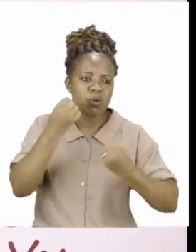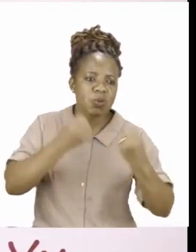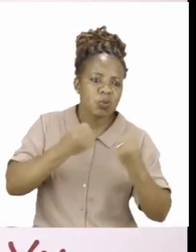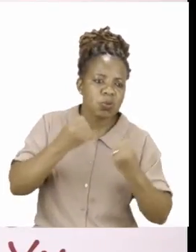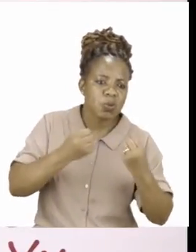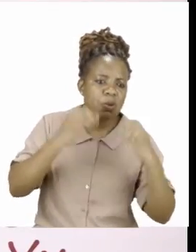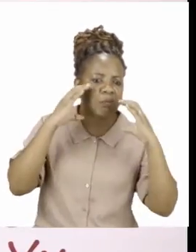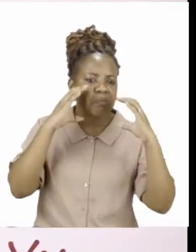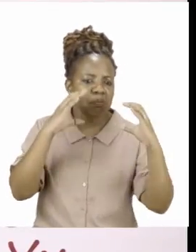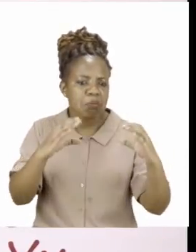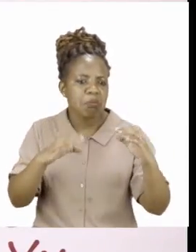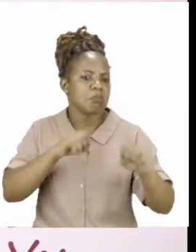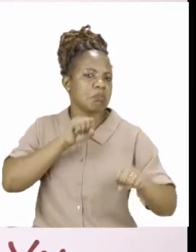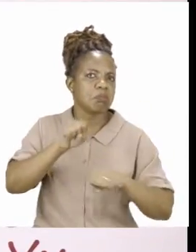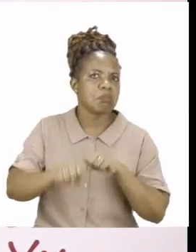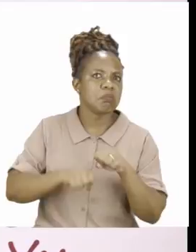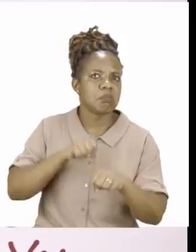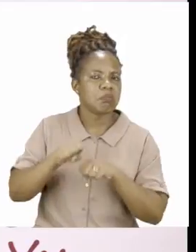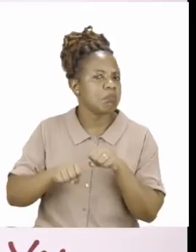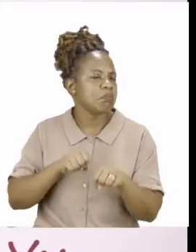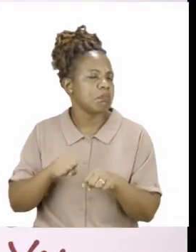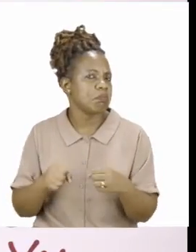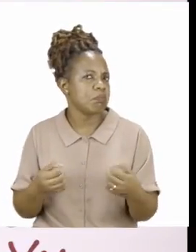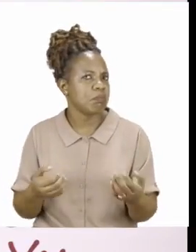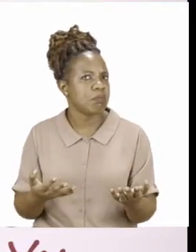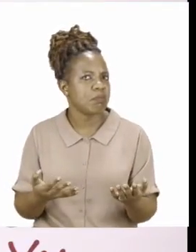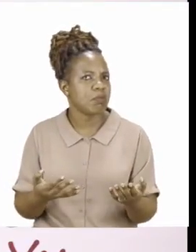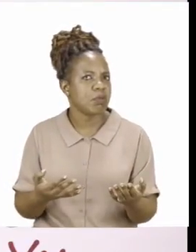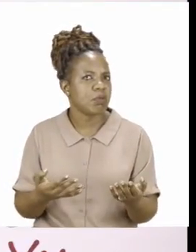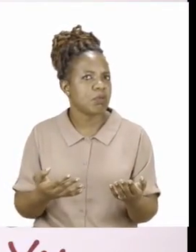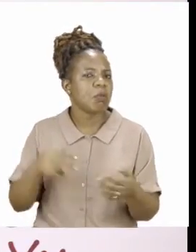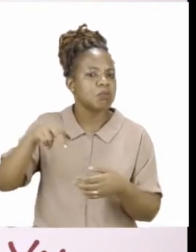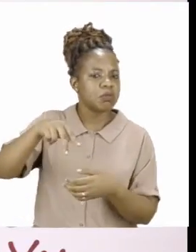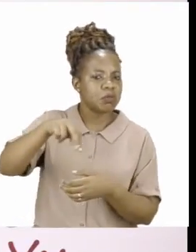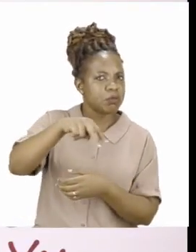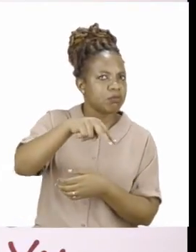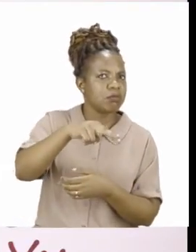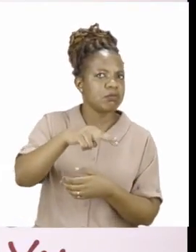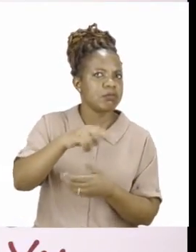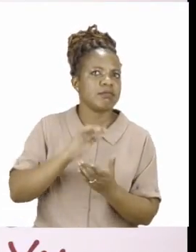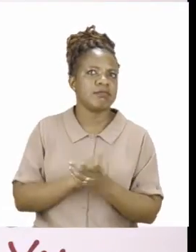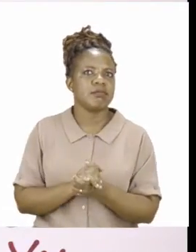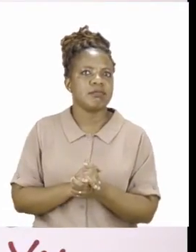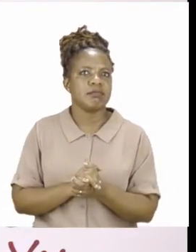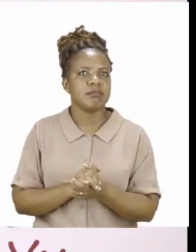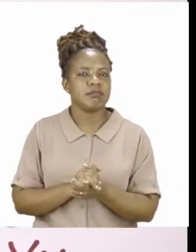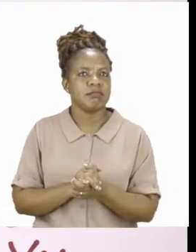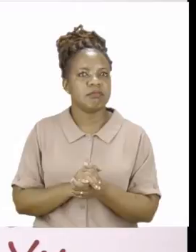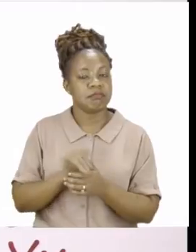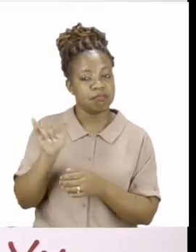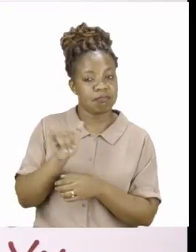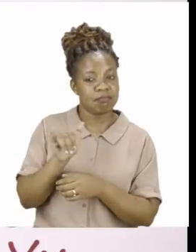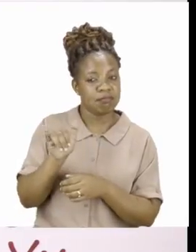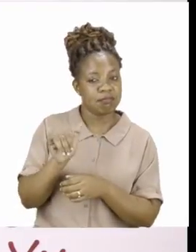bicycle? Or do mommy and daddy drop you off? Or you take a quick walk? I want you